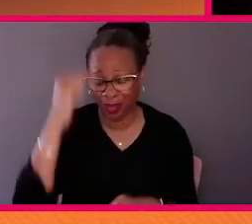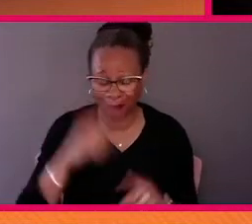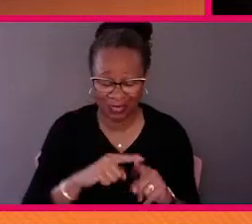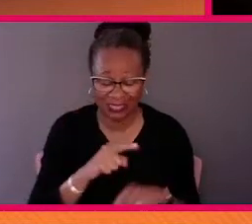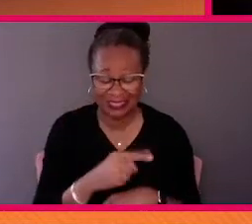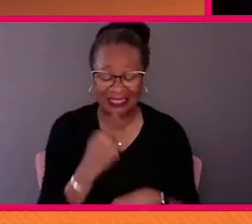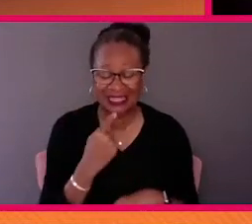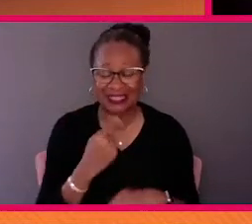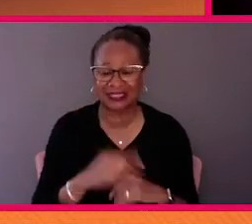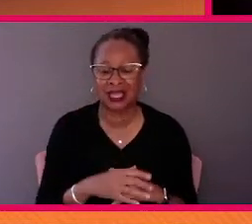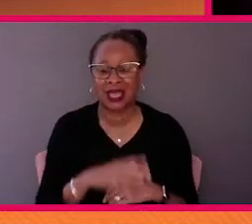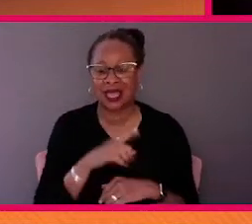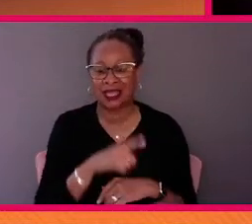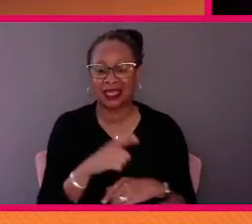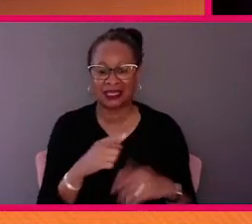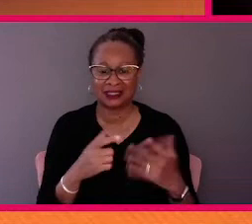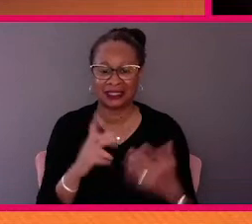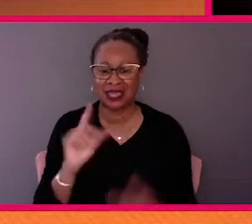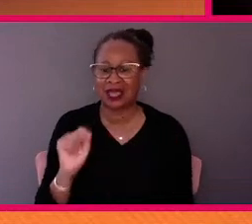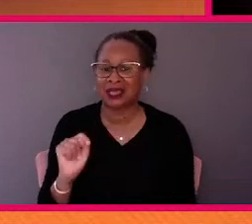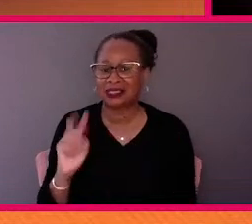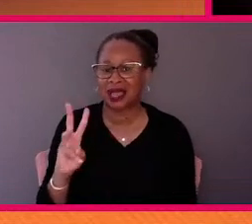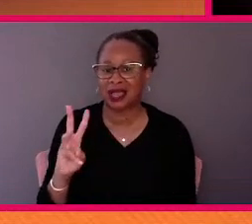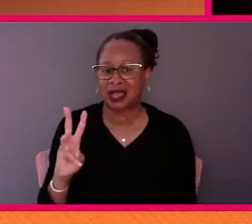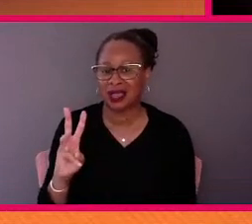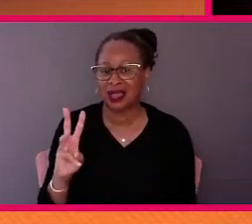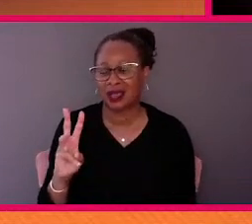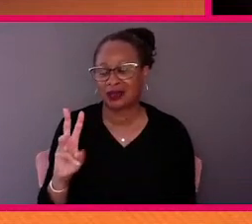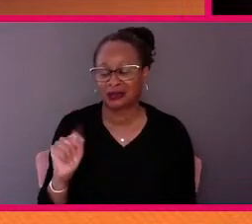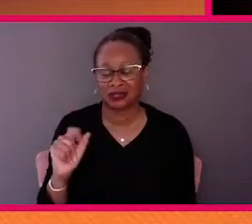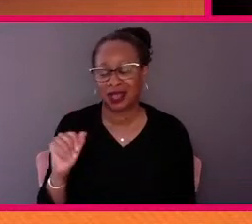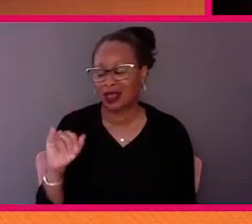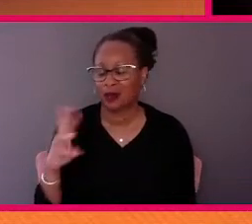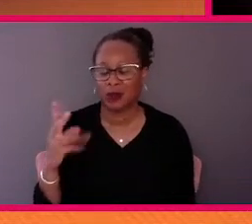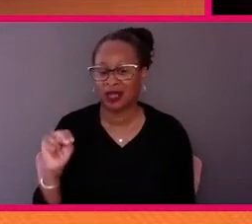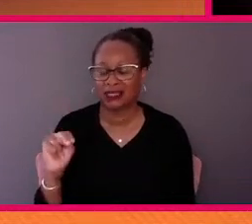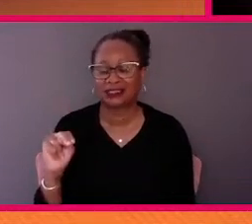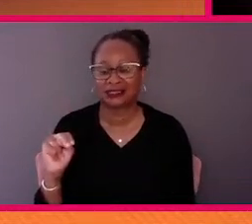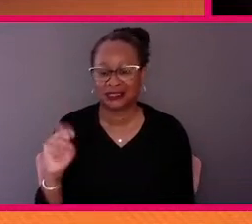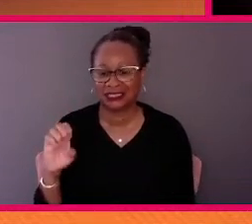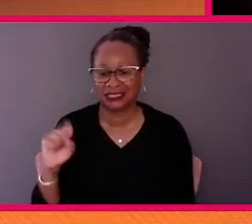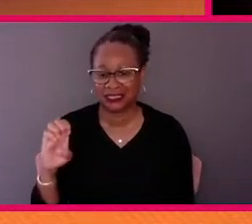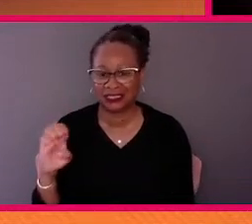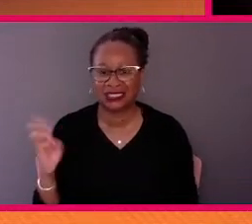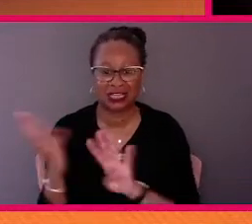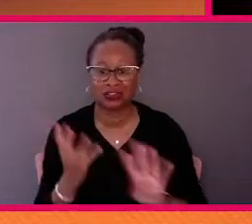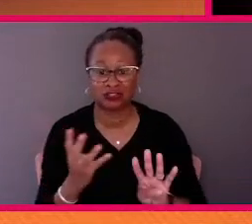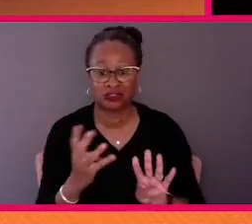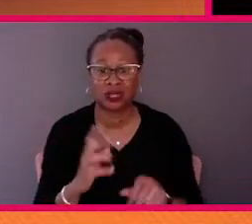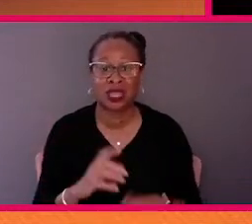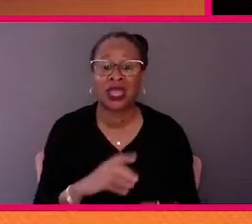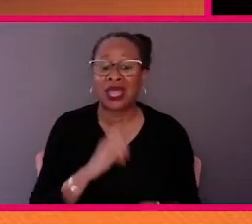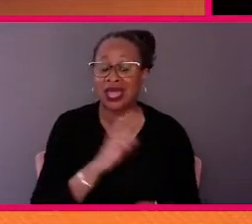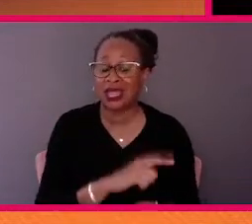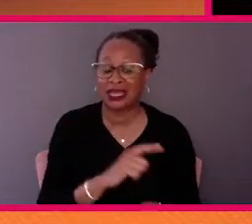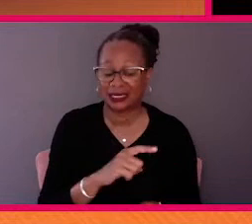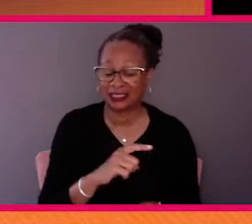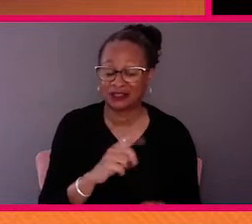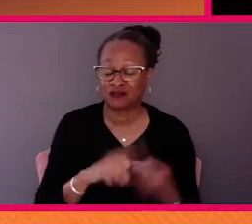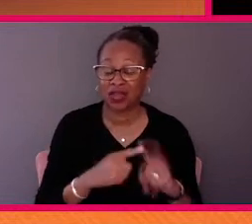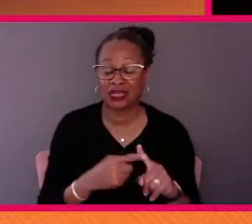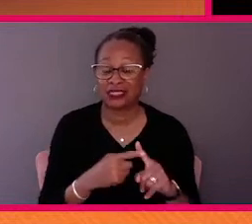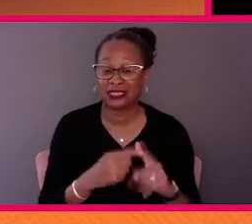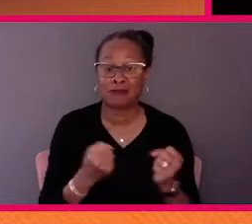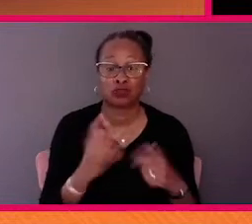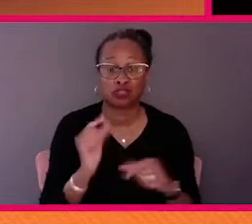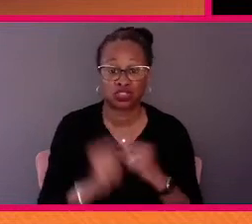is a Taiwanese immigrant, but then his close friend is a multi-generation removed Japanese American. And so